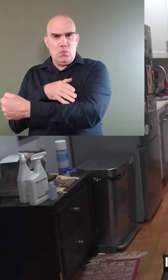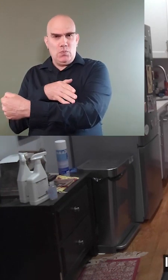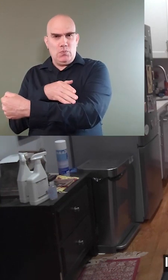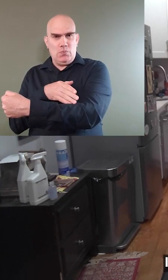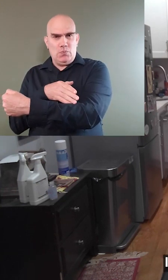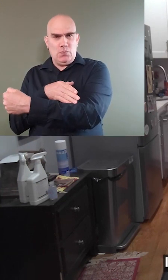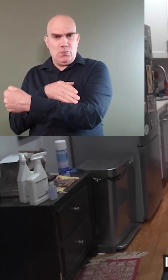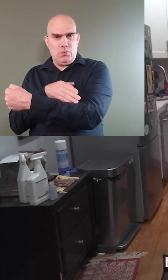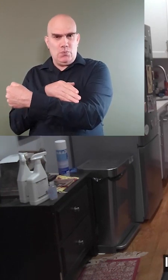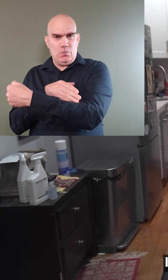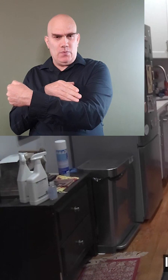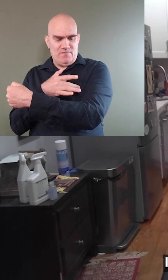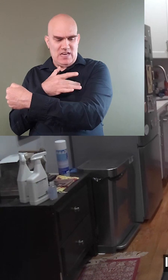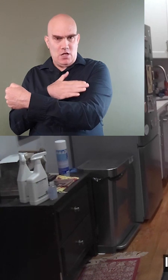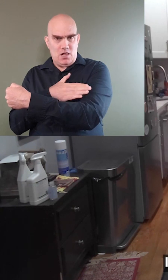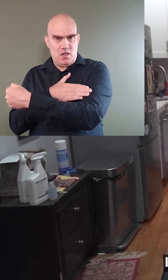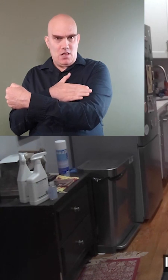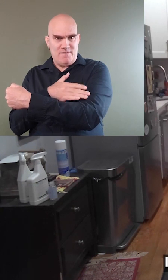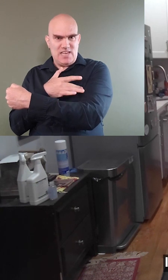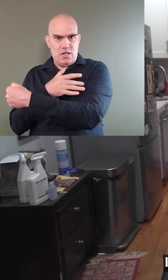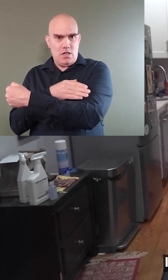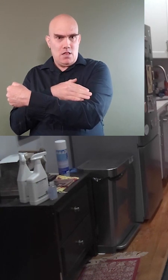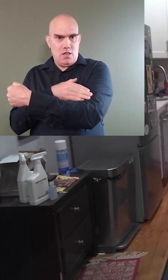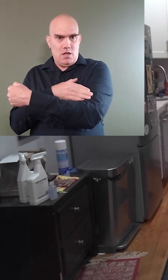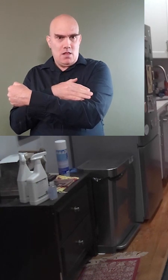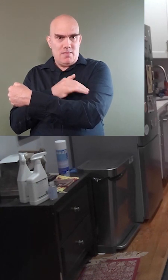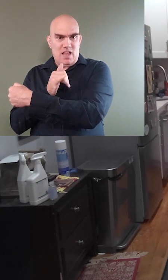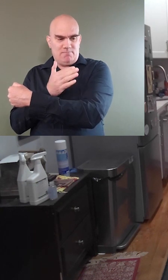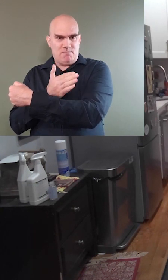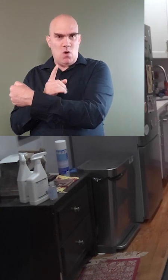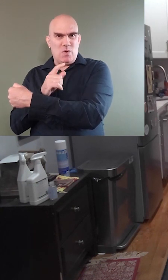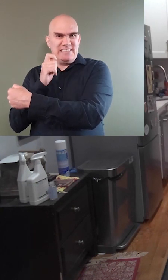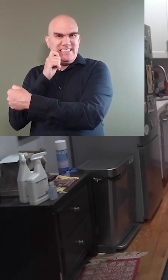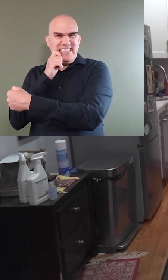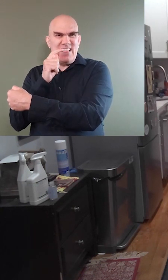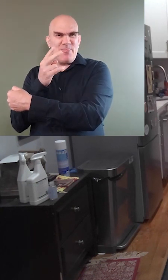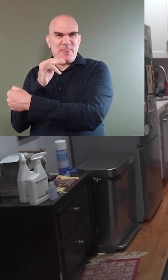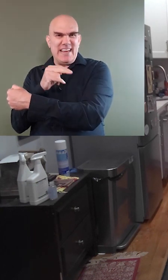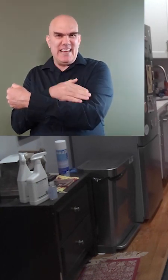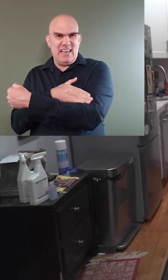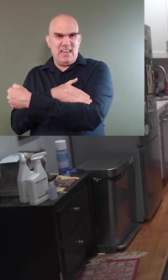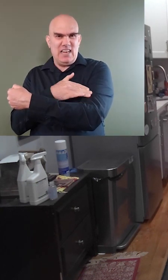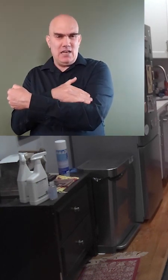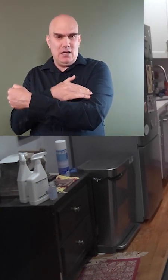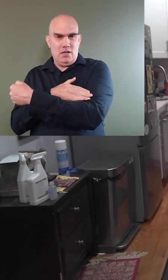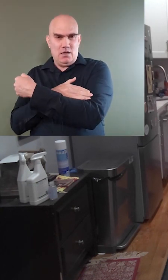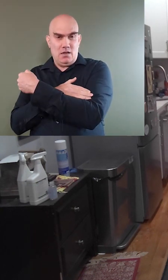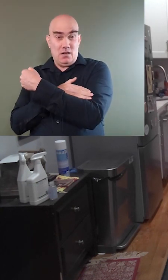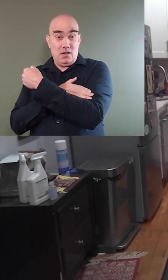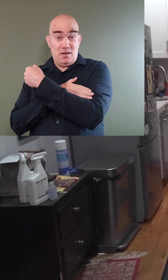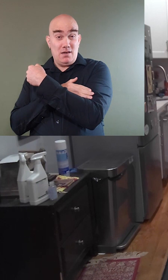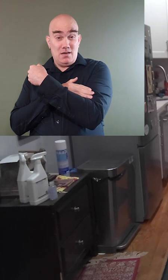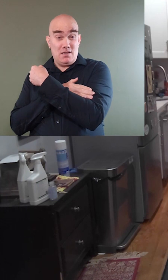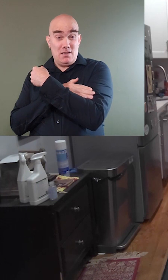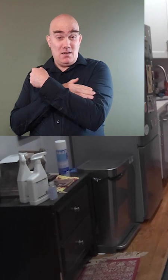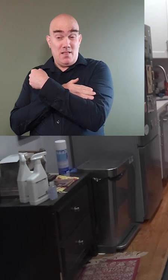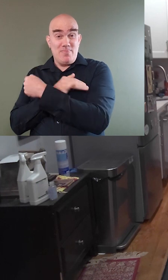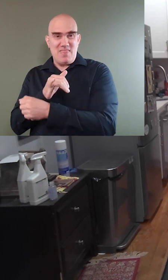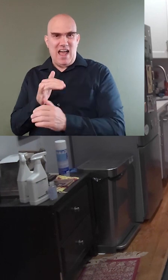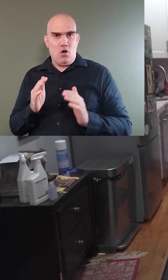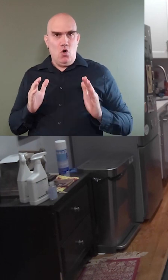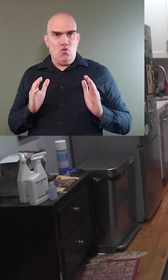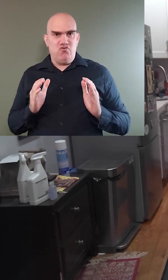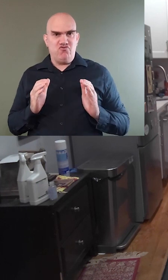I feel this part of my arm, the inside part where the skin is very thin,